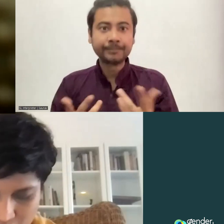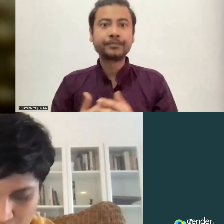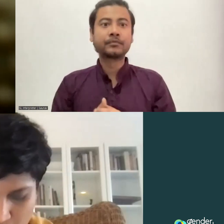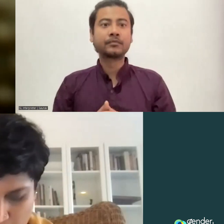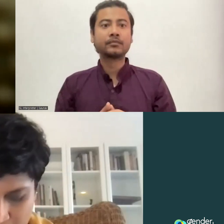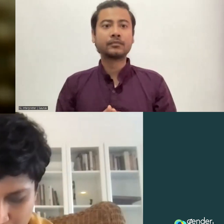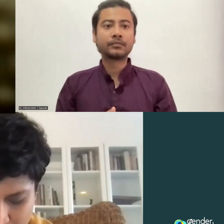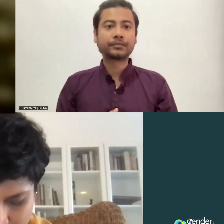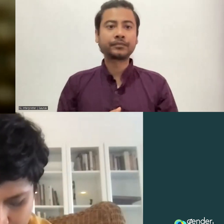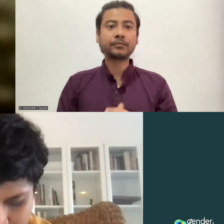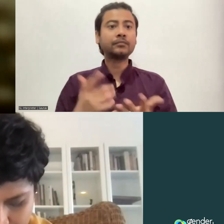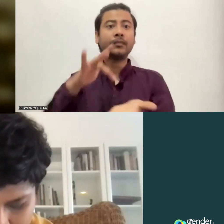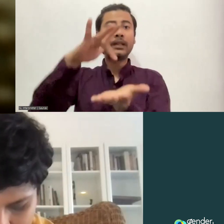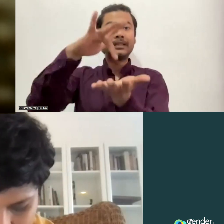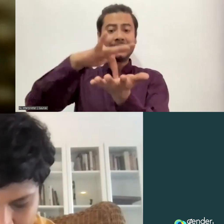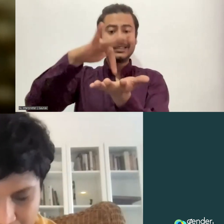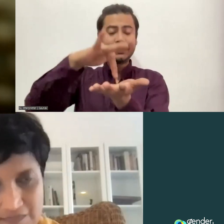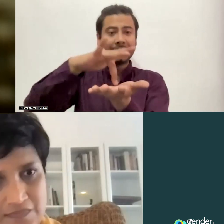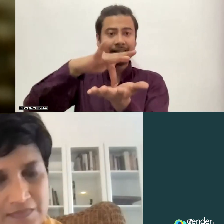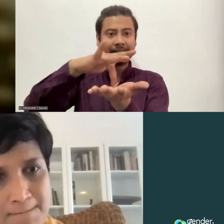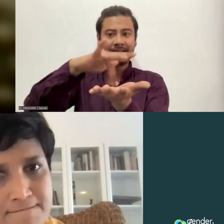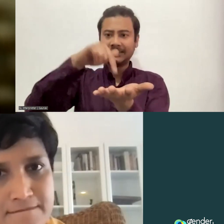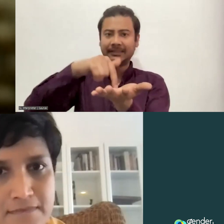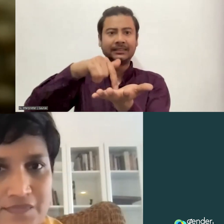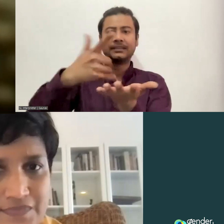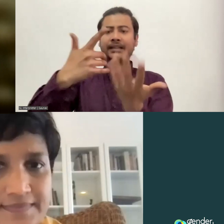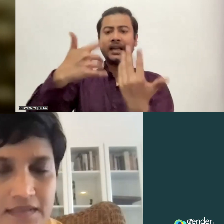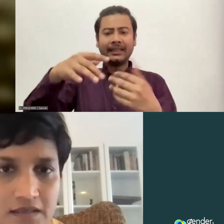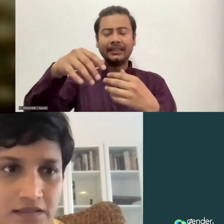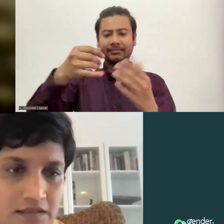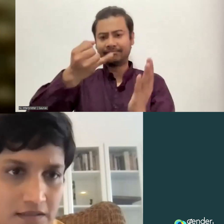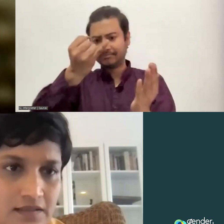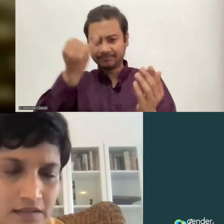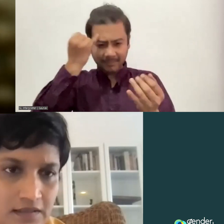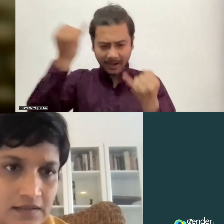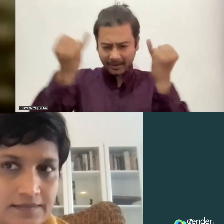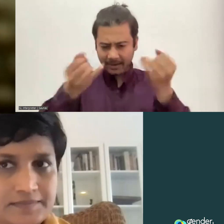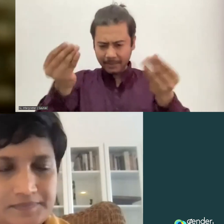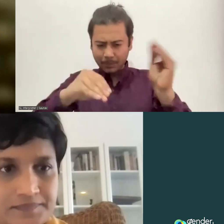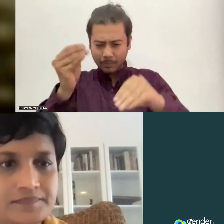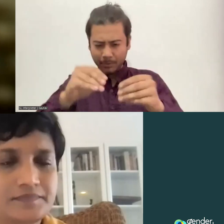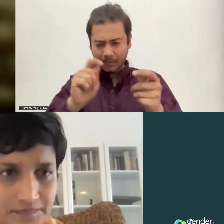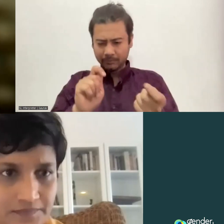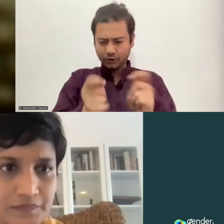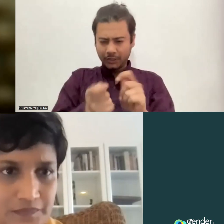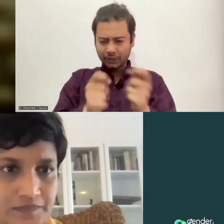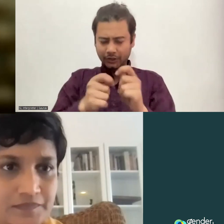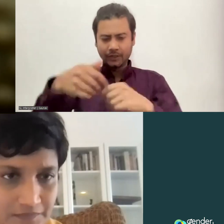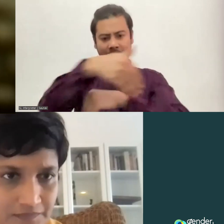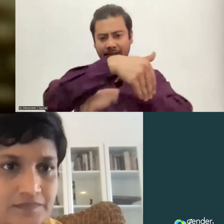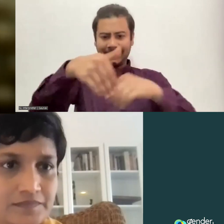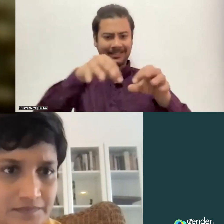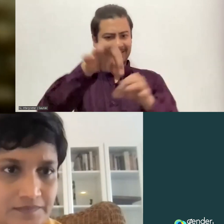can these design principles be also applied to other social